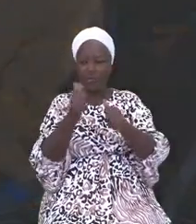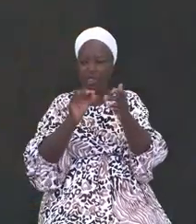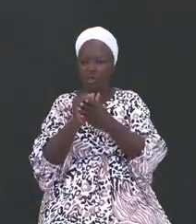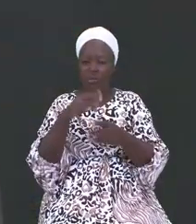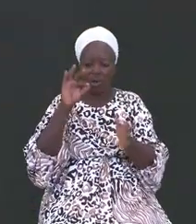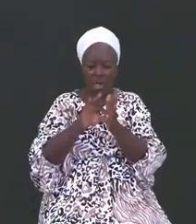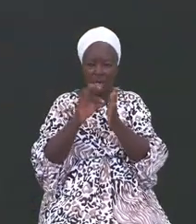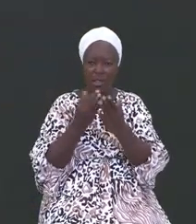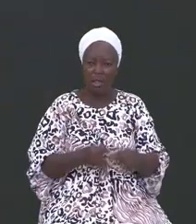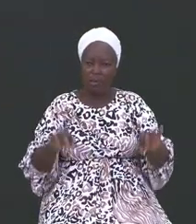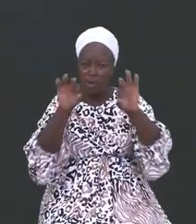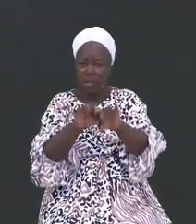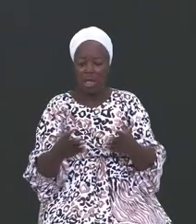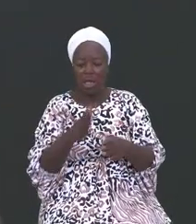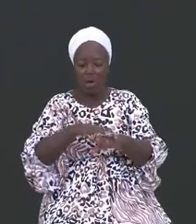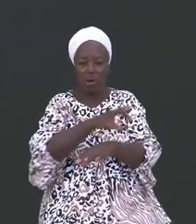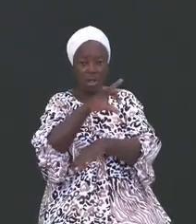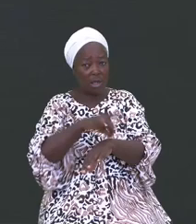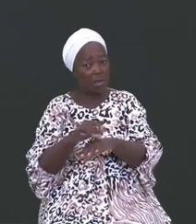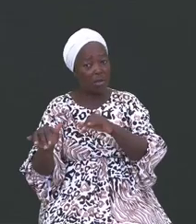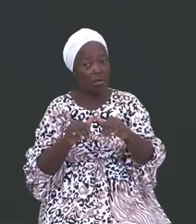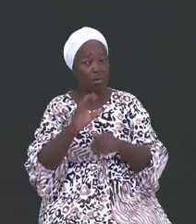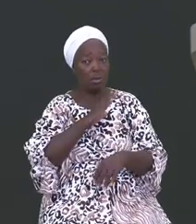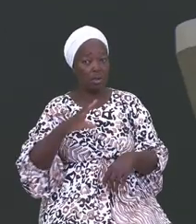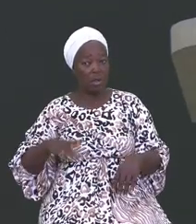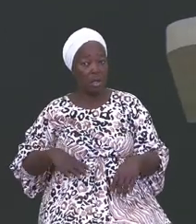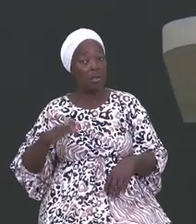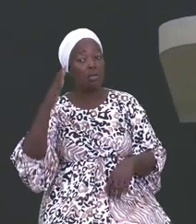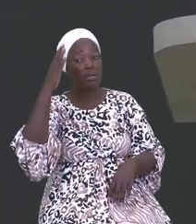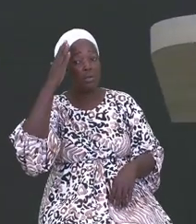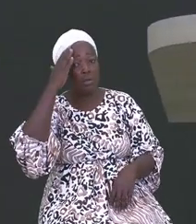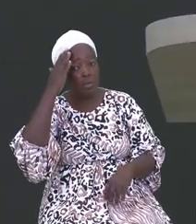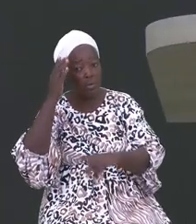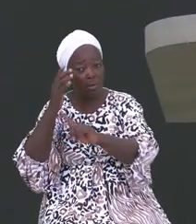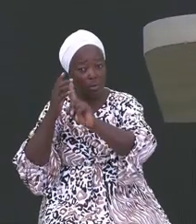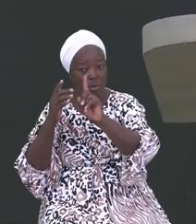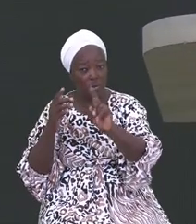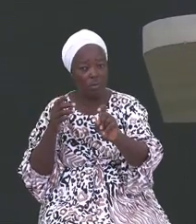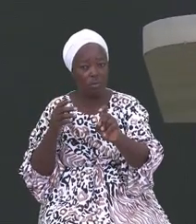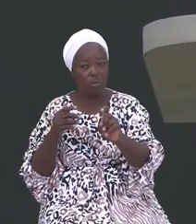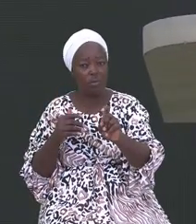earth, does Christ know?